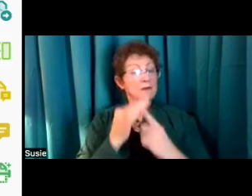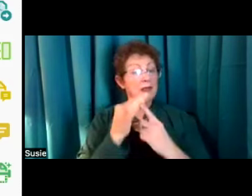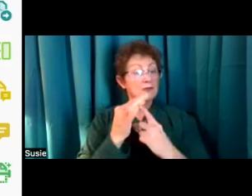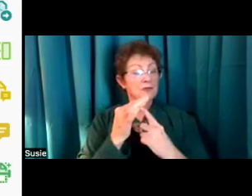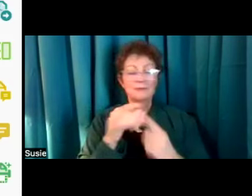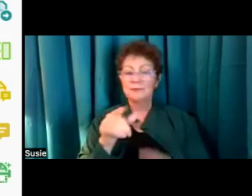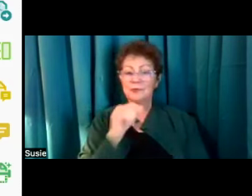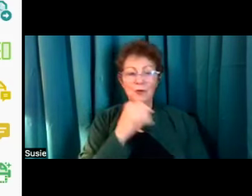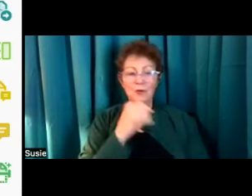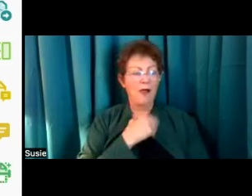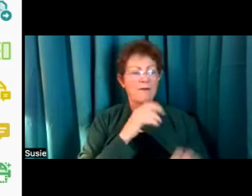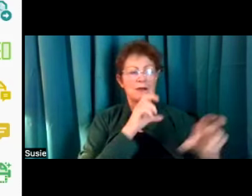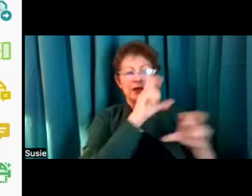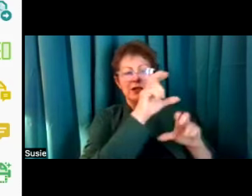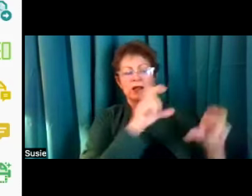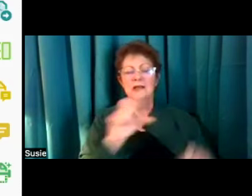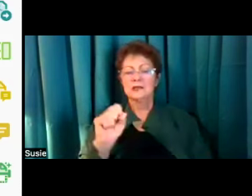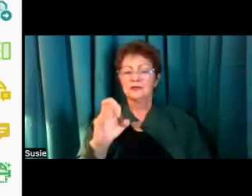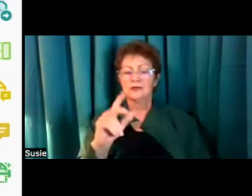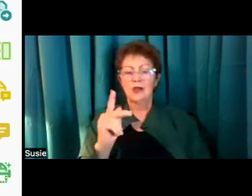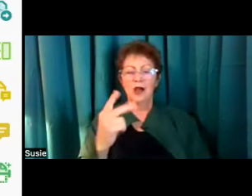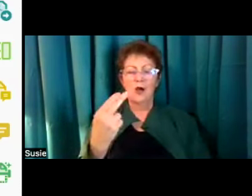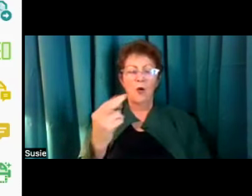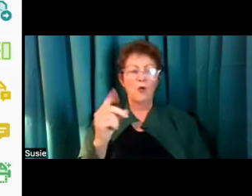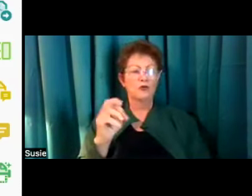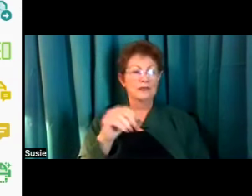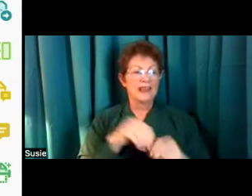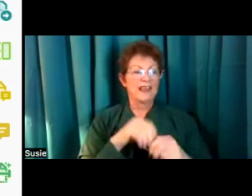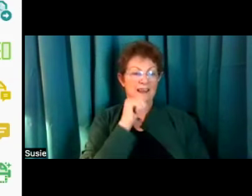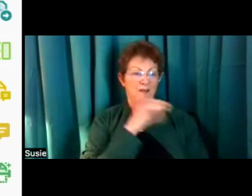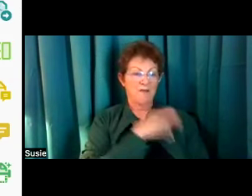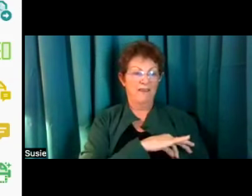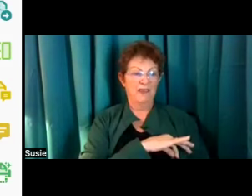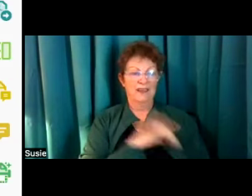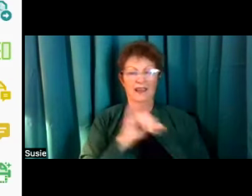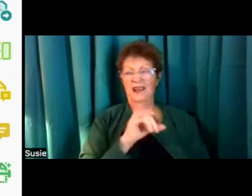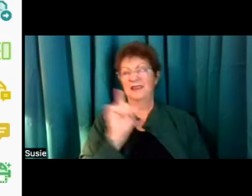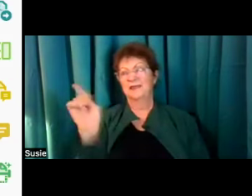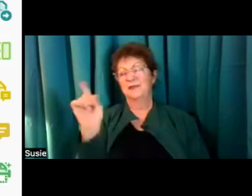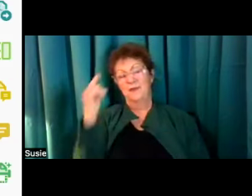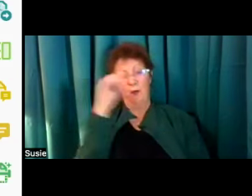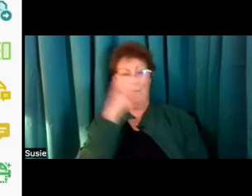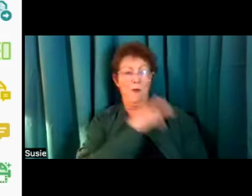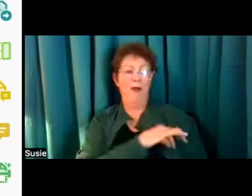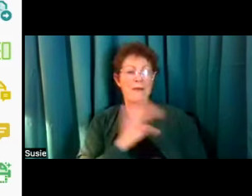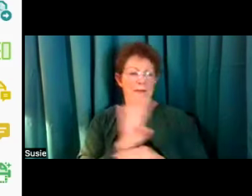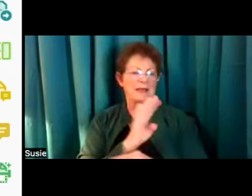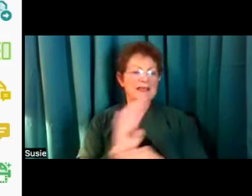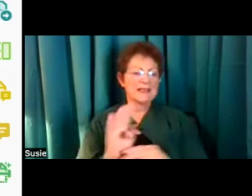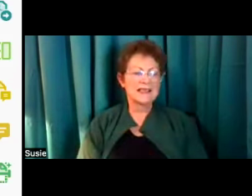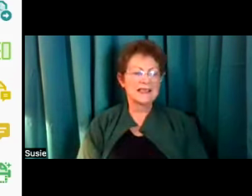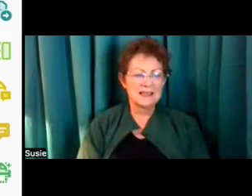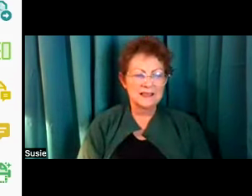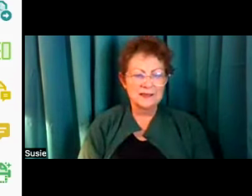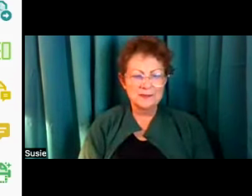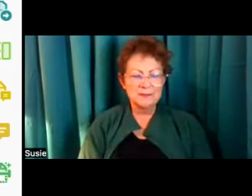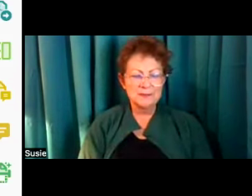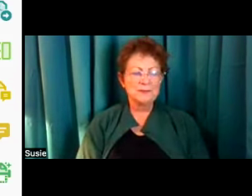have stockholders in a nonprofit, so they are not owners in the same sense that there are for for-profit